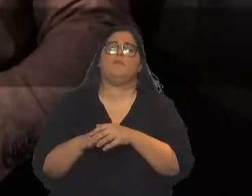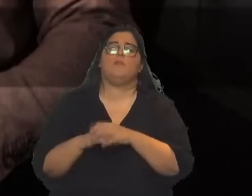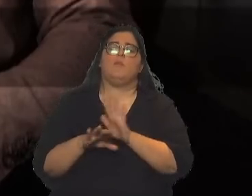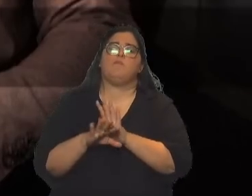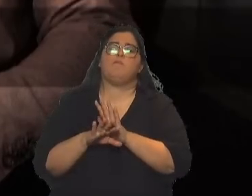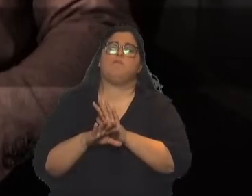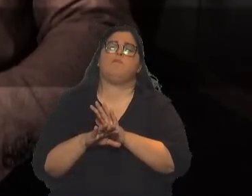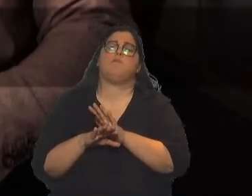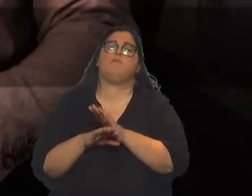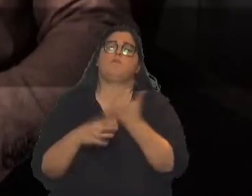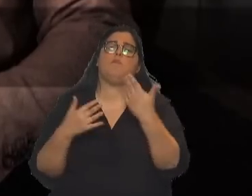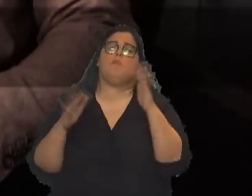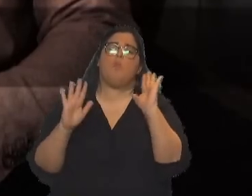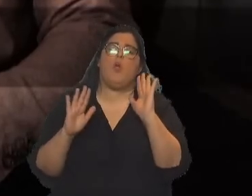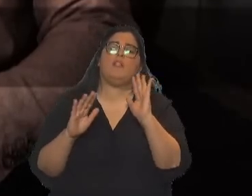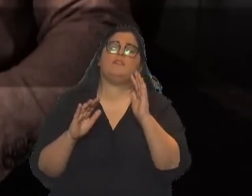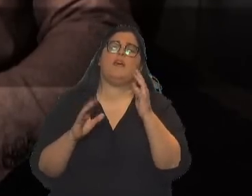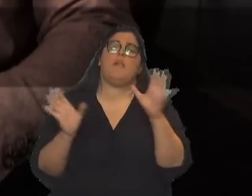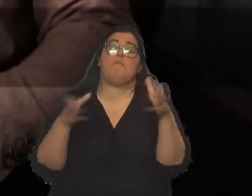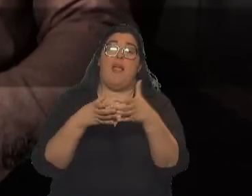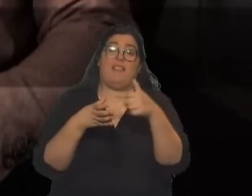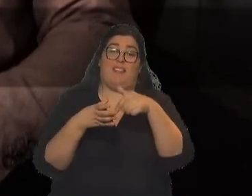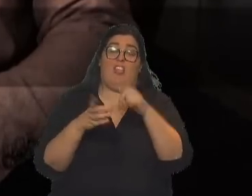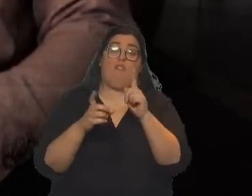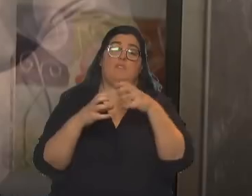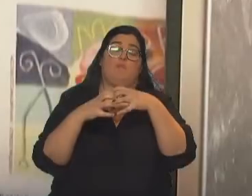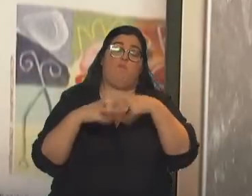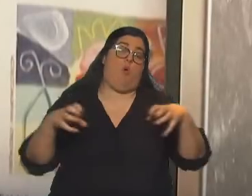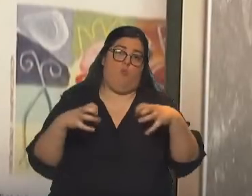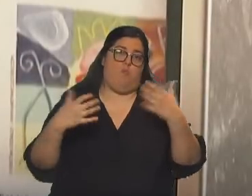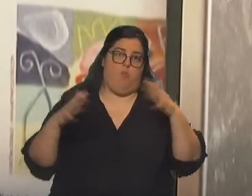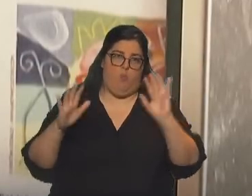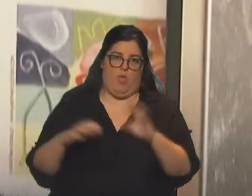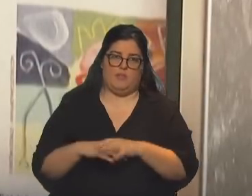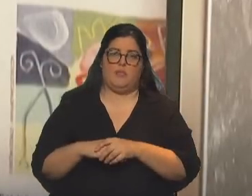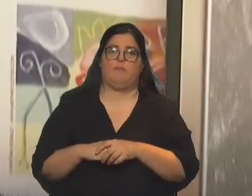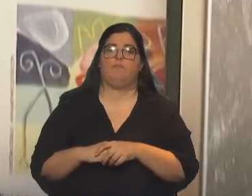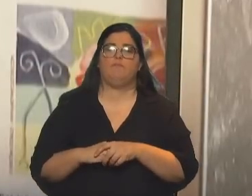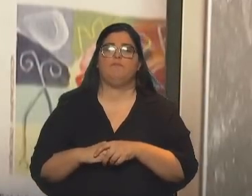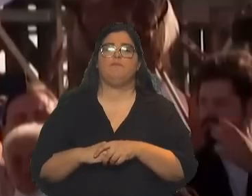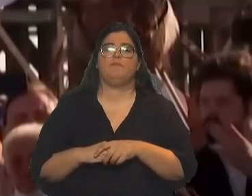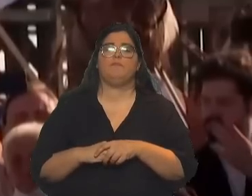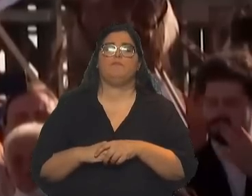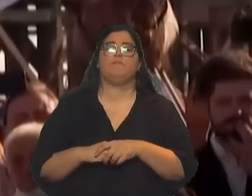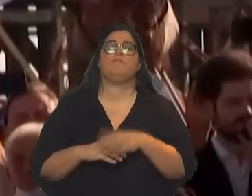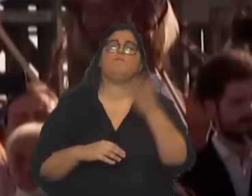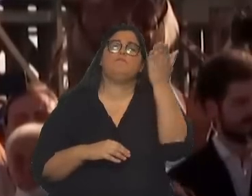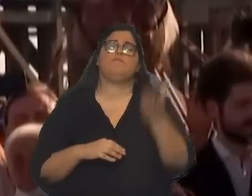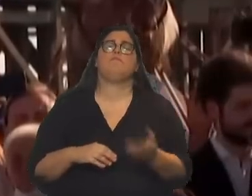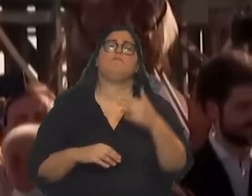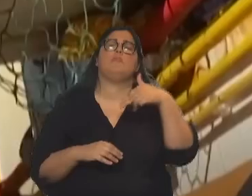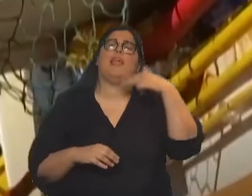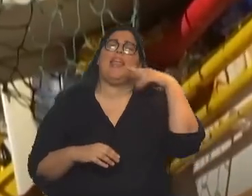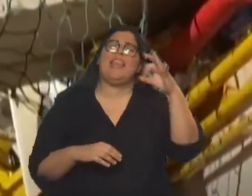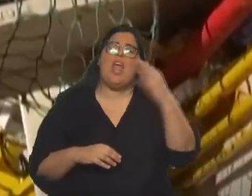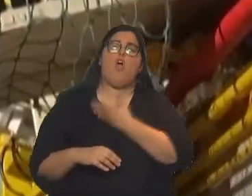this probably will open fractures within the party. Catalogada como neofascista, con